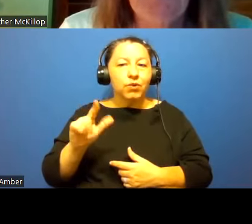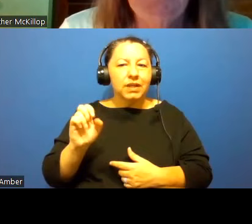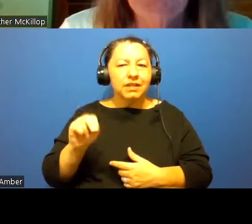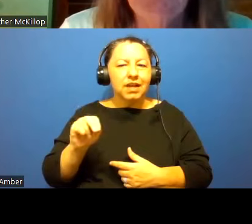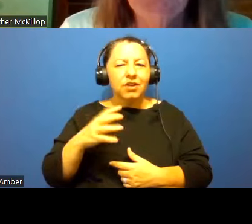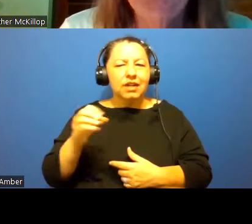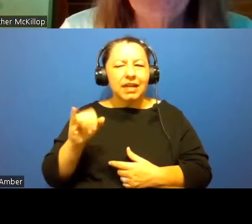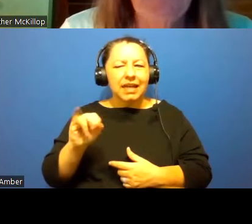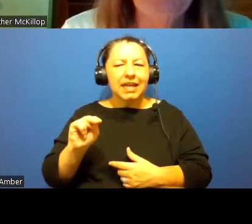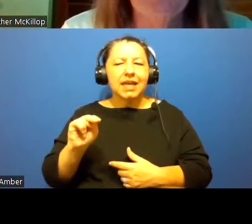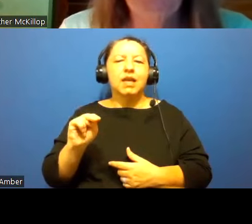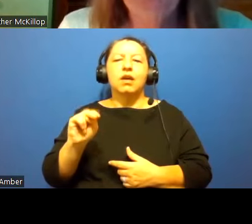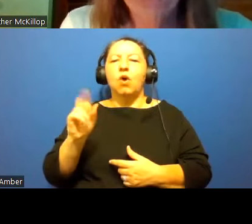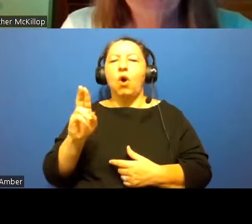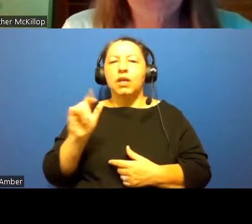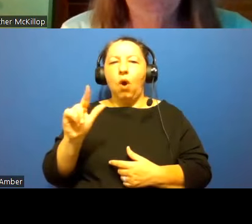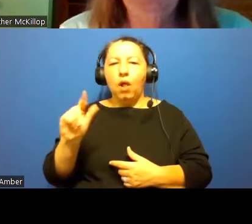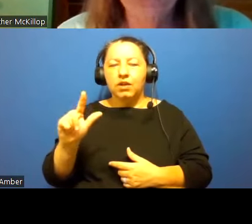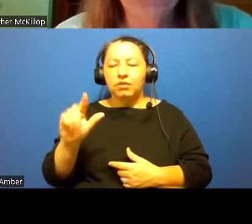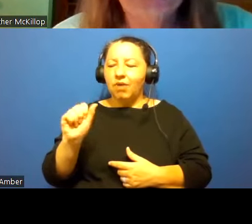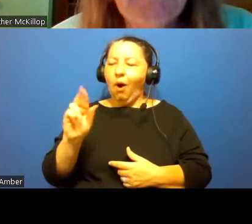So I'll start here with,